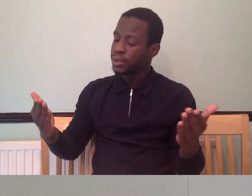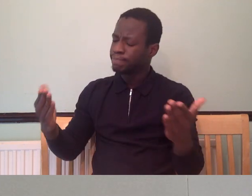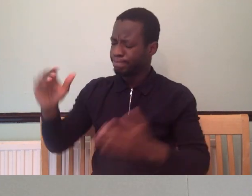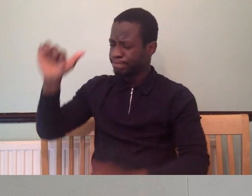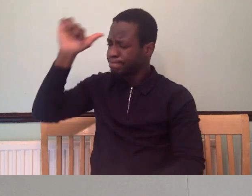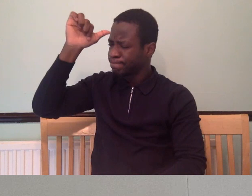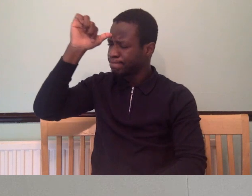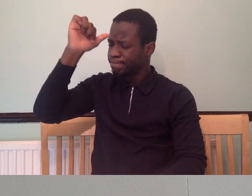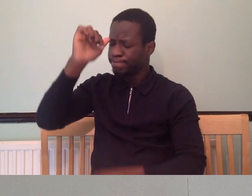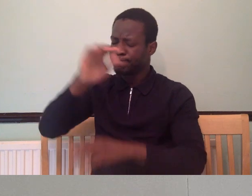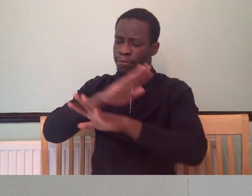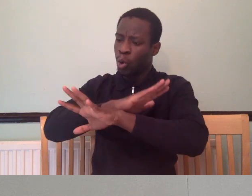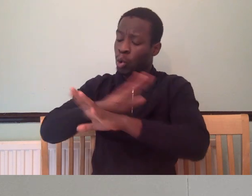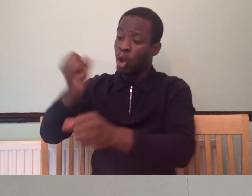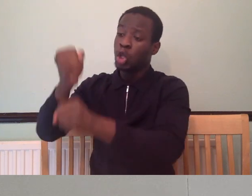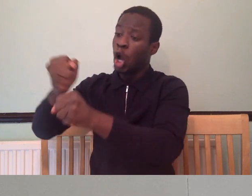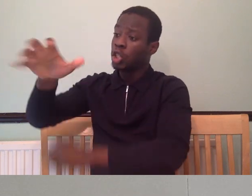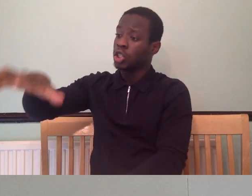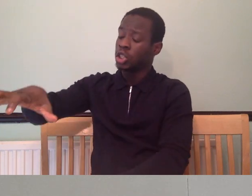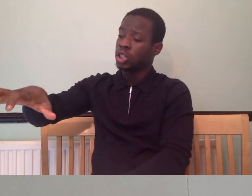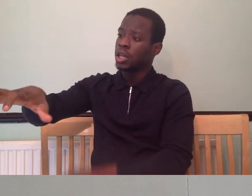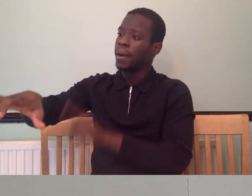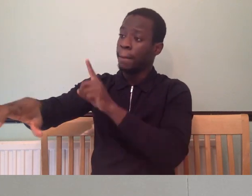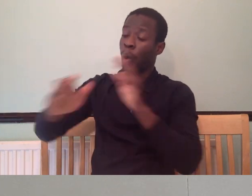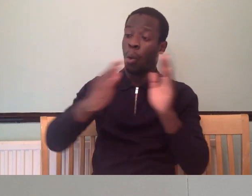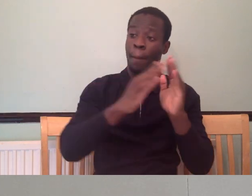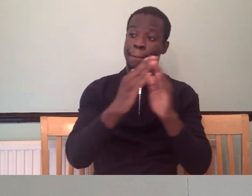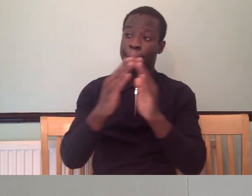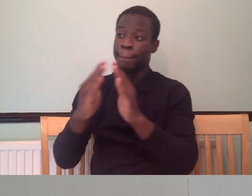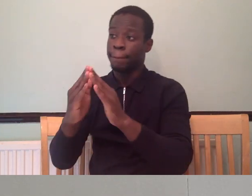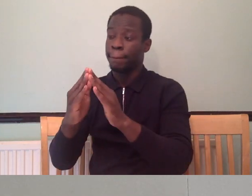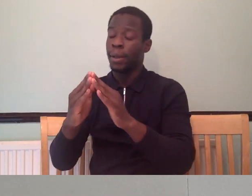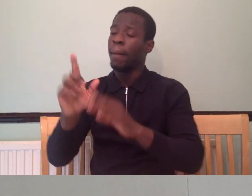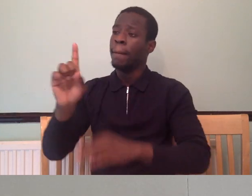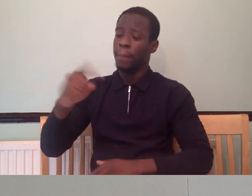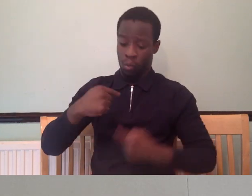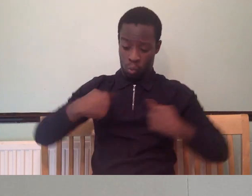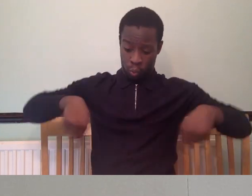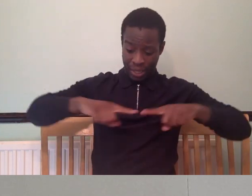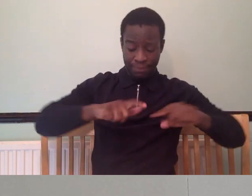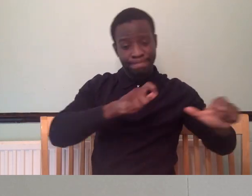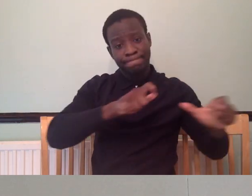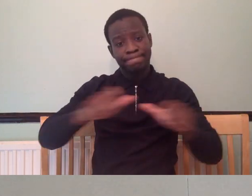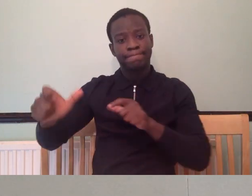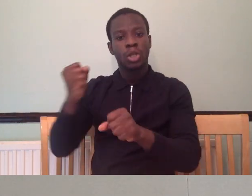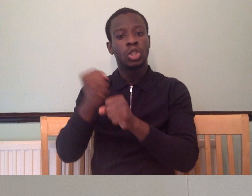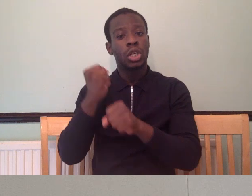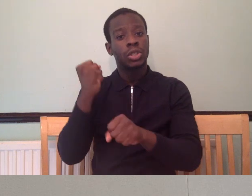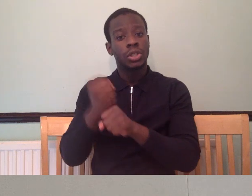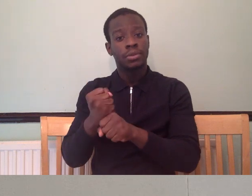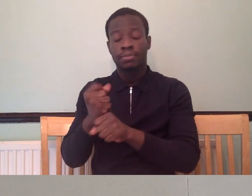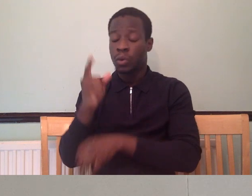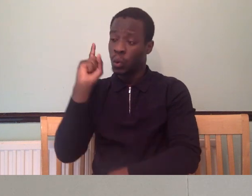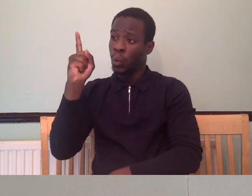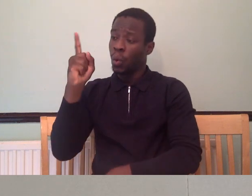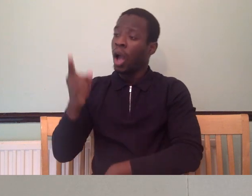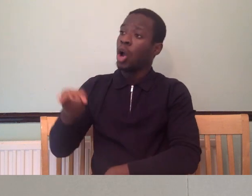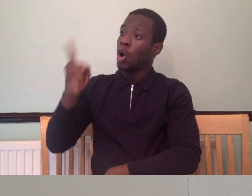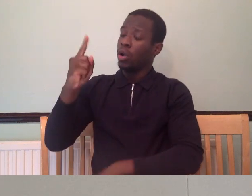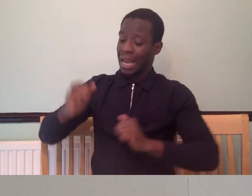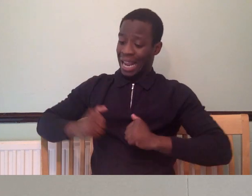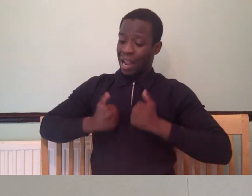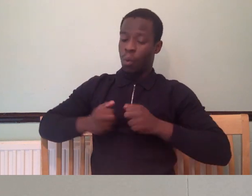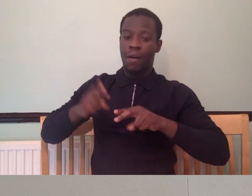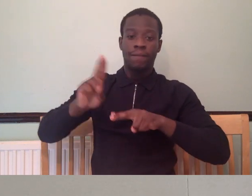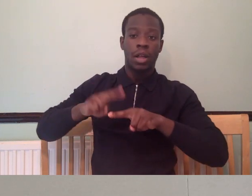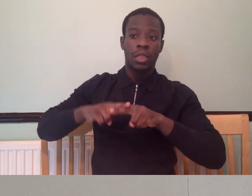our usual church building, we thank you that we still are the church and that you are God our Father. We come in the name of